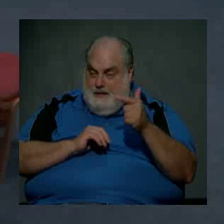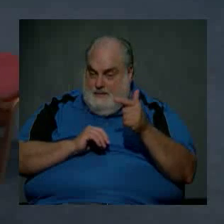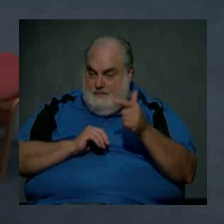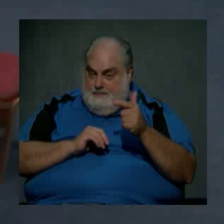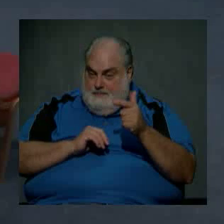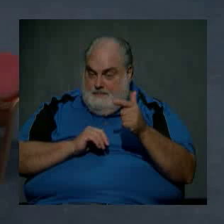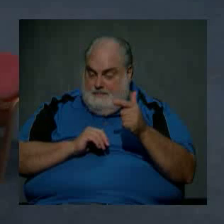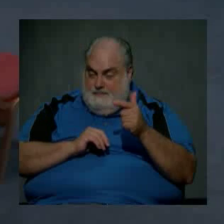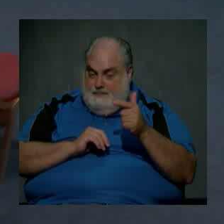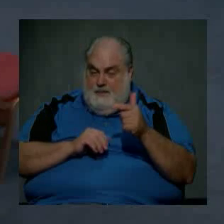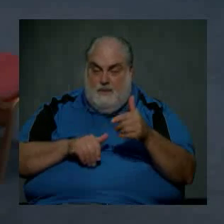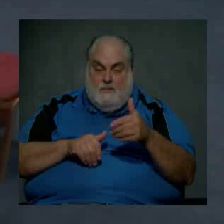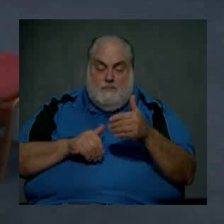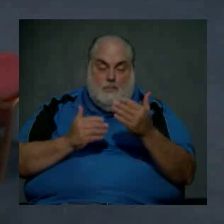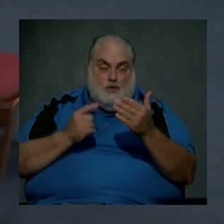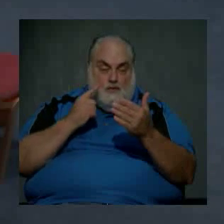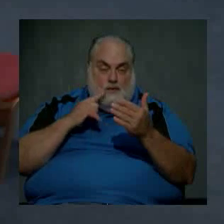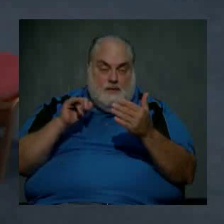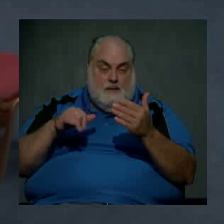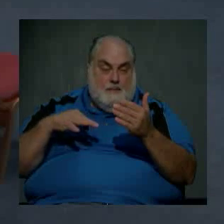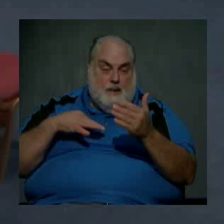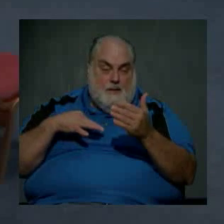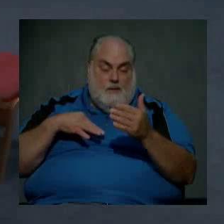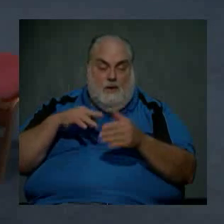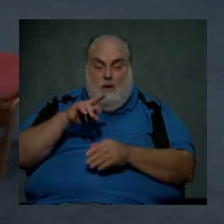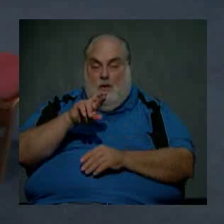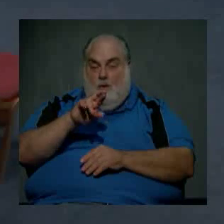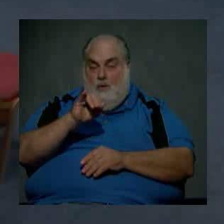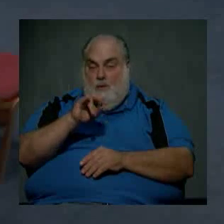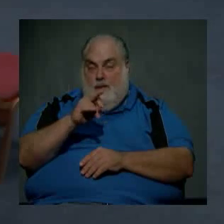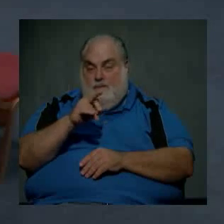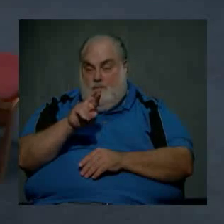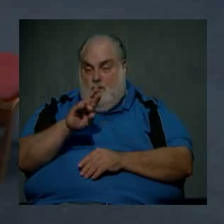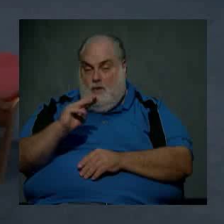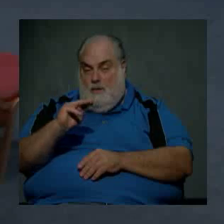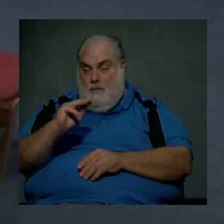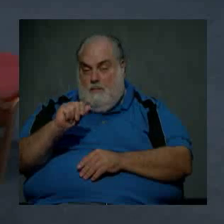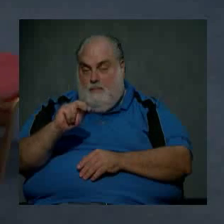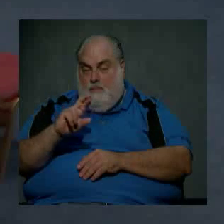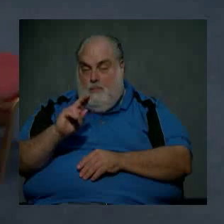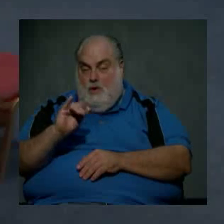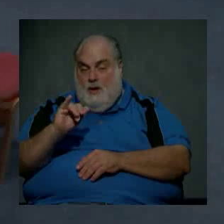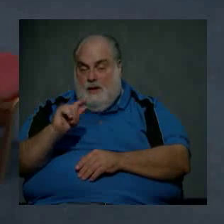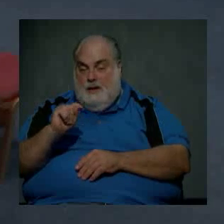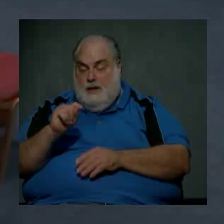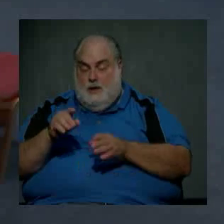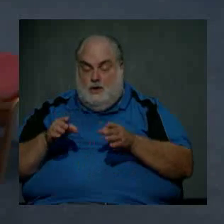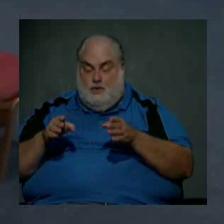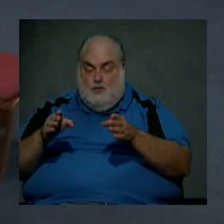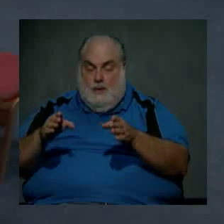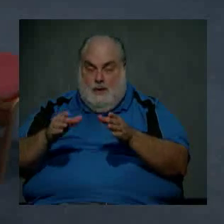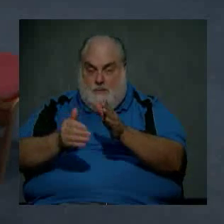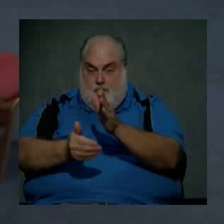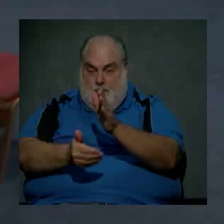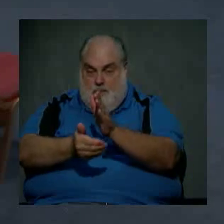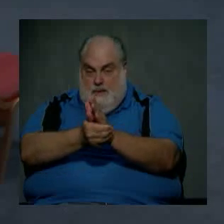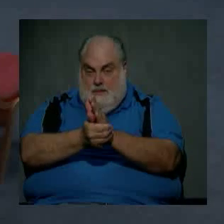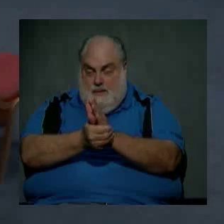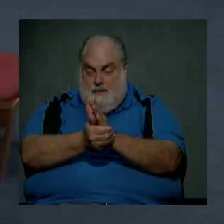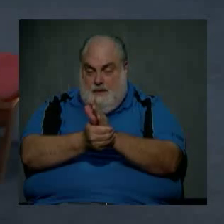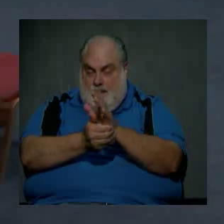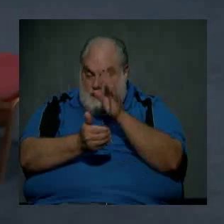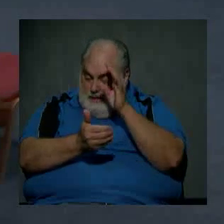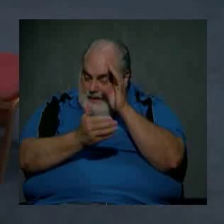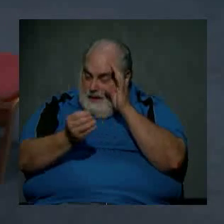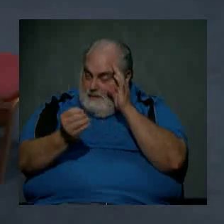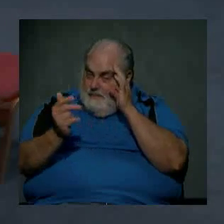Okay. We have a motion for this application for the River Market Street amendments as presented with staff recommendations,